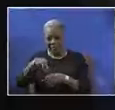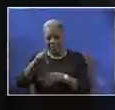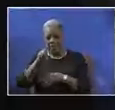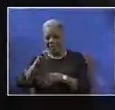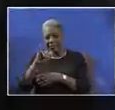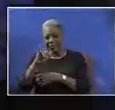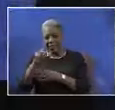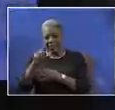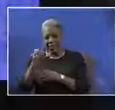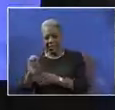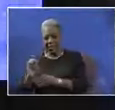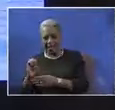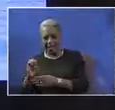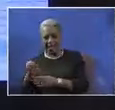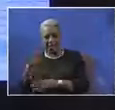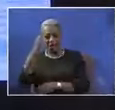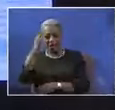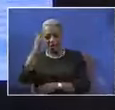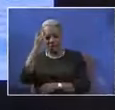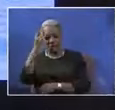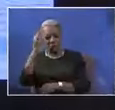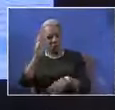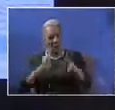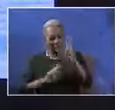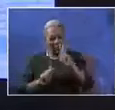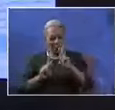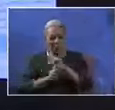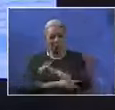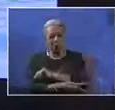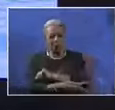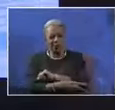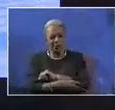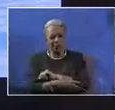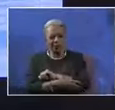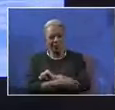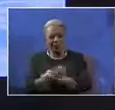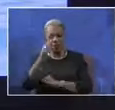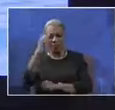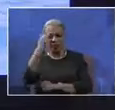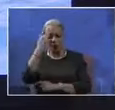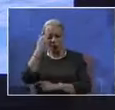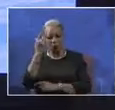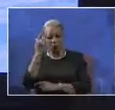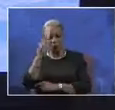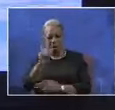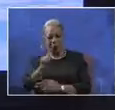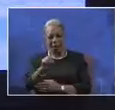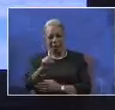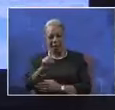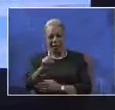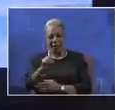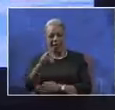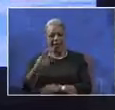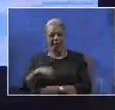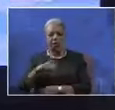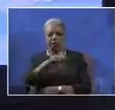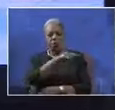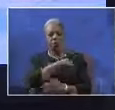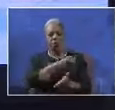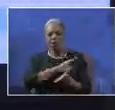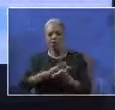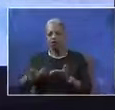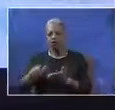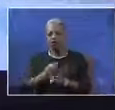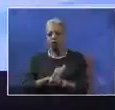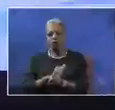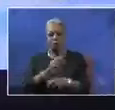Because they have pride and they want stuff. Pride. Why do we tear each other apart? Because we feel threatened